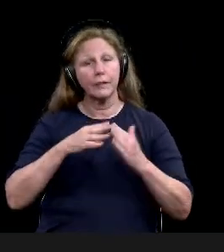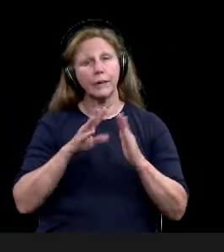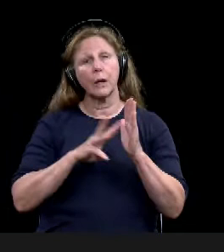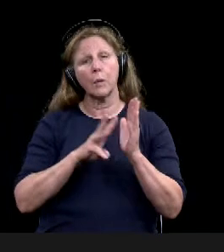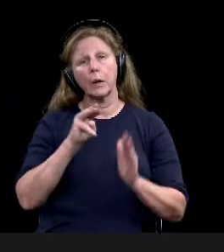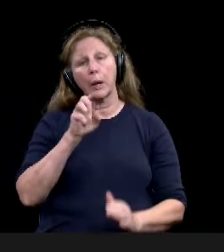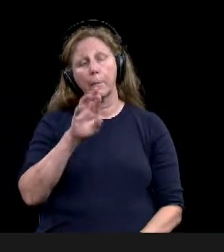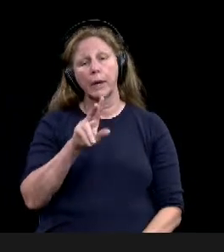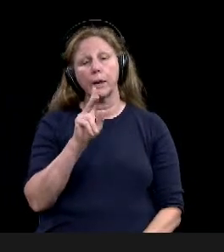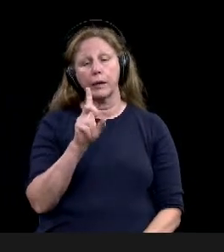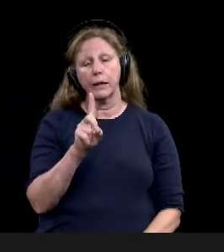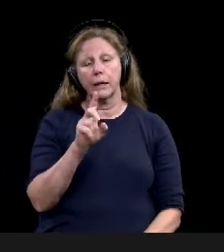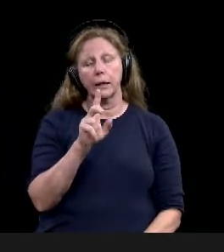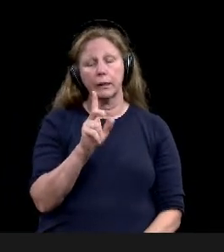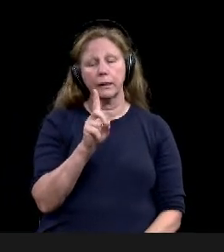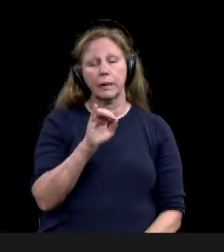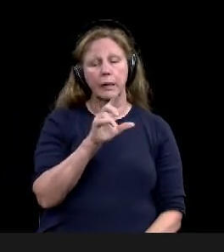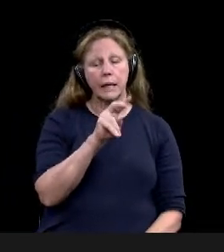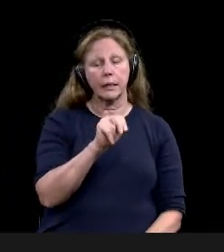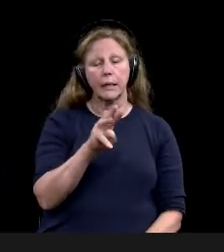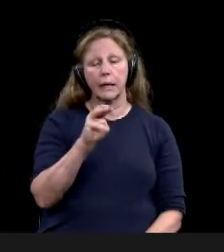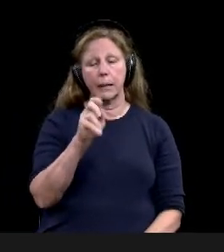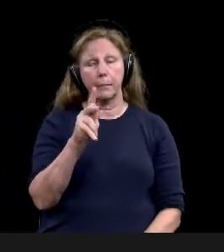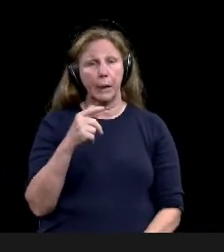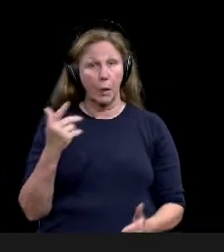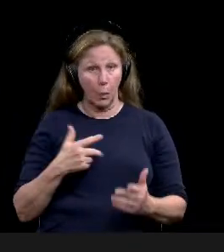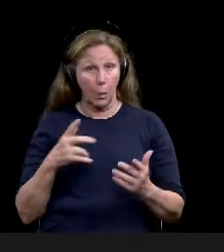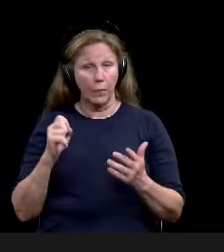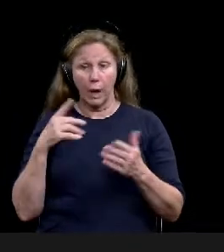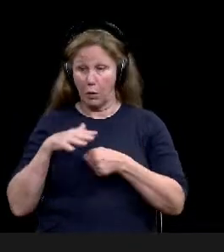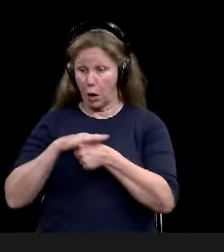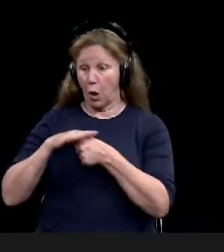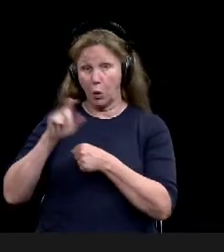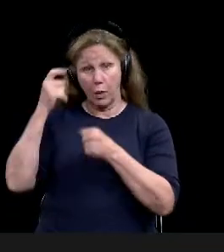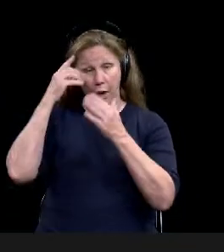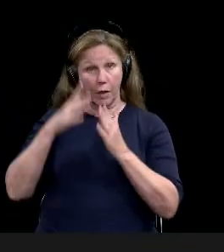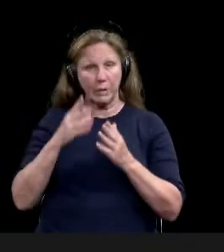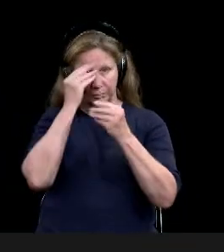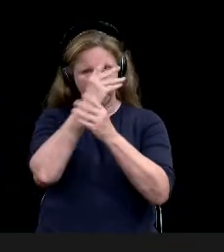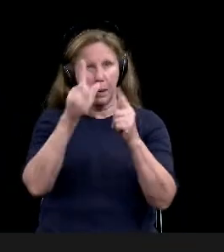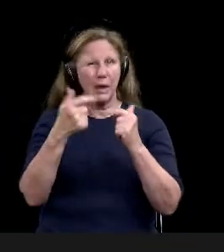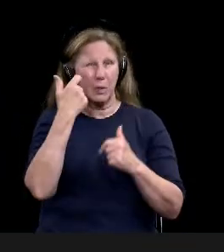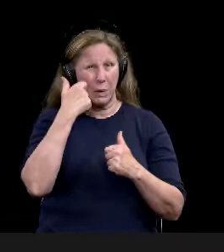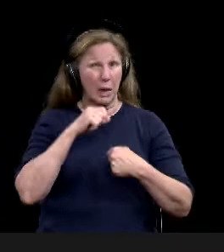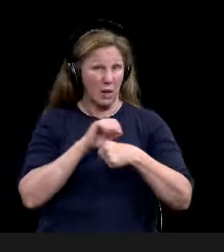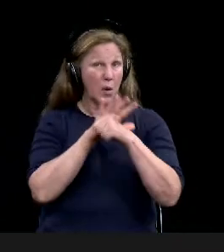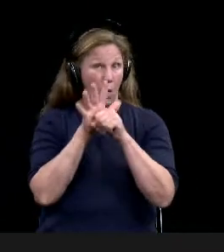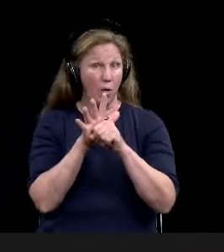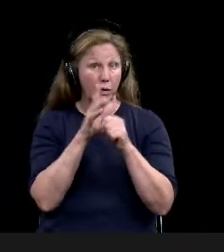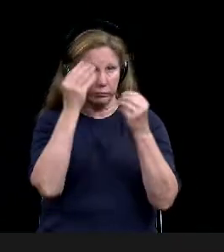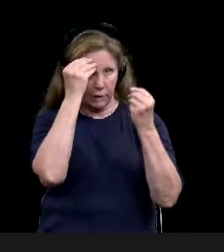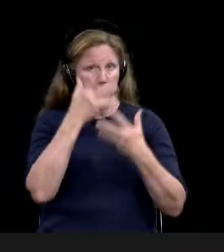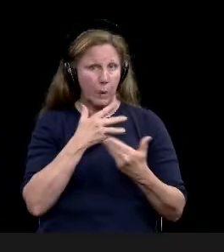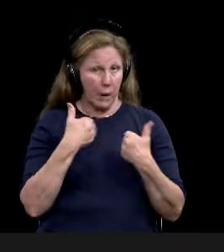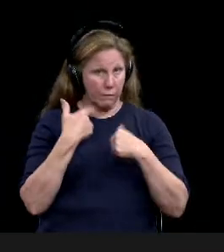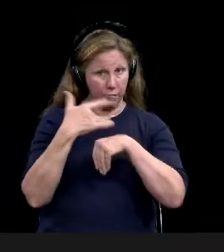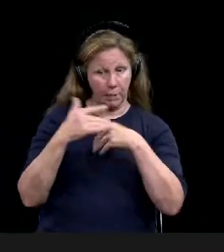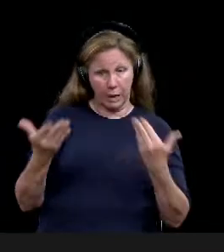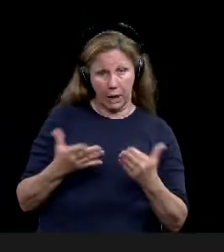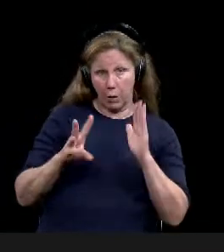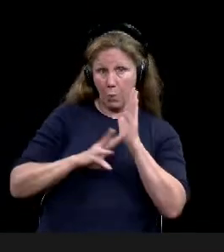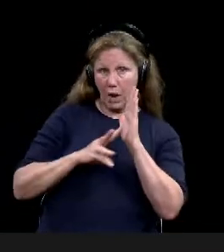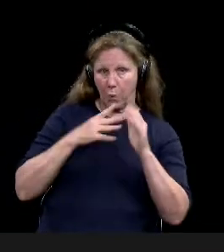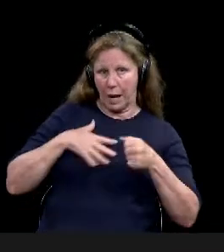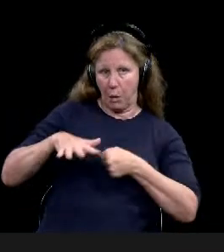COVID-19 information in Waco and McLennan County. Today's press conference is being conducted virtually and broadcast on the